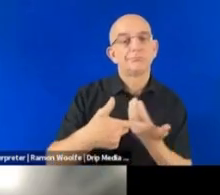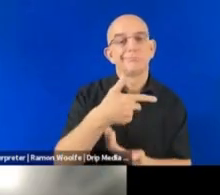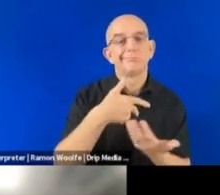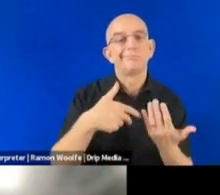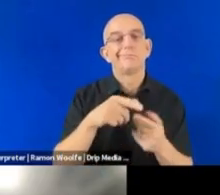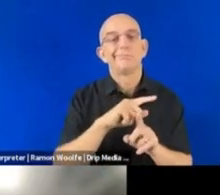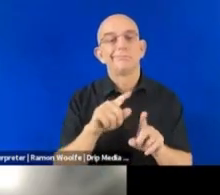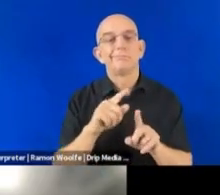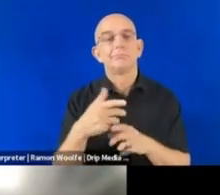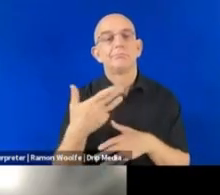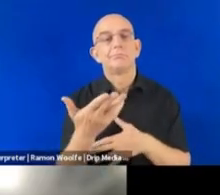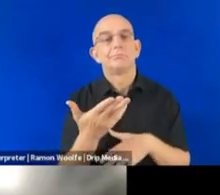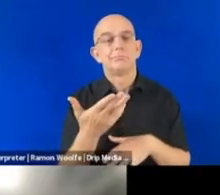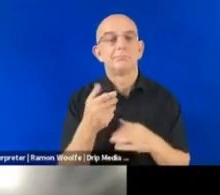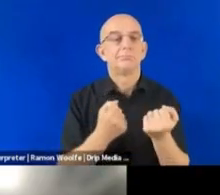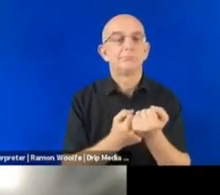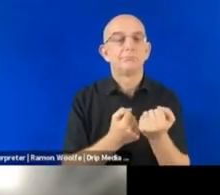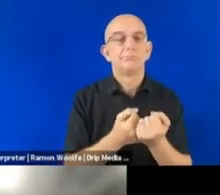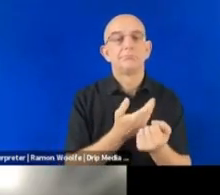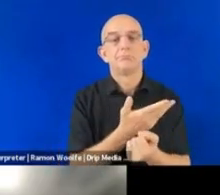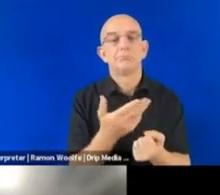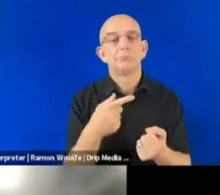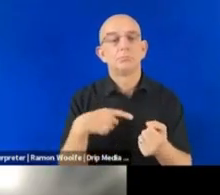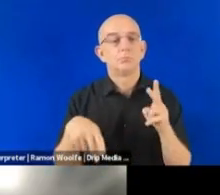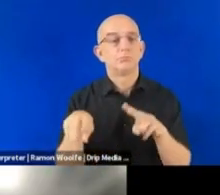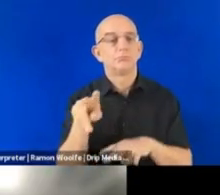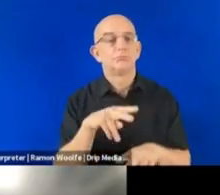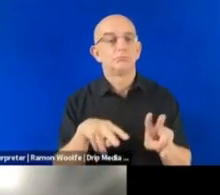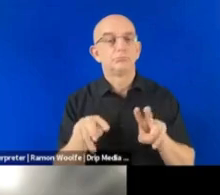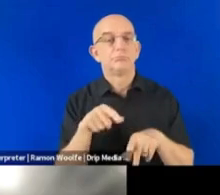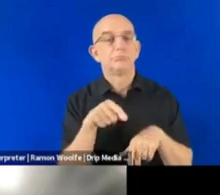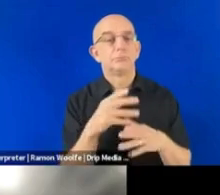those particular officers. Next slide.